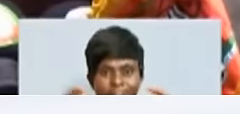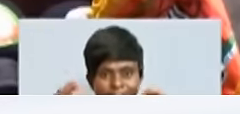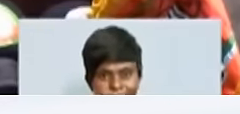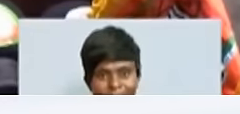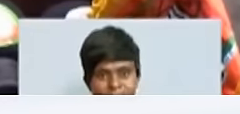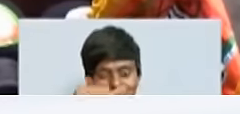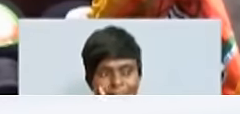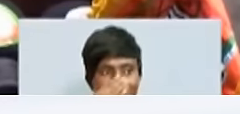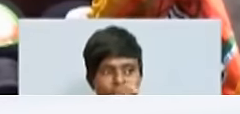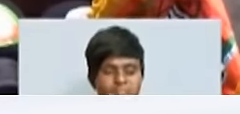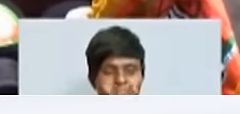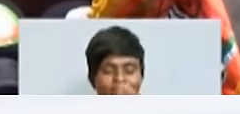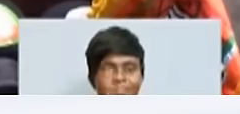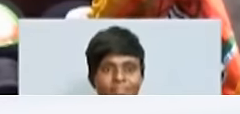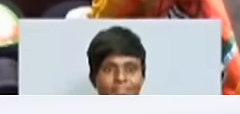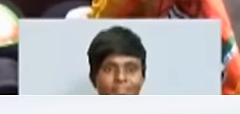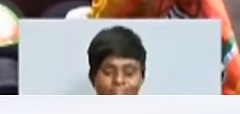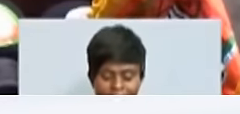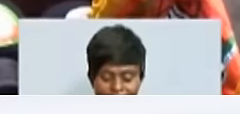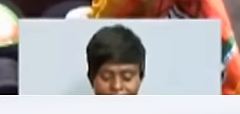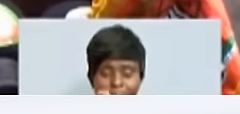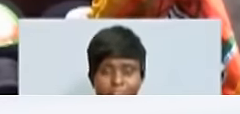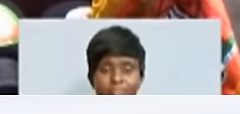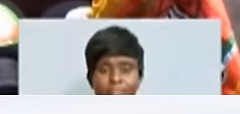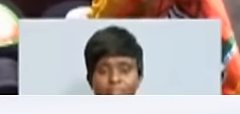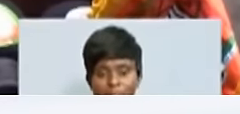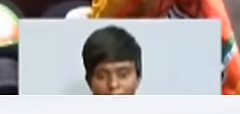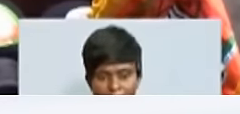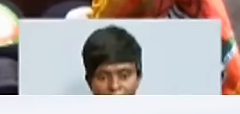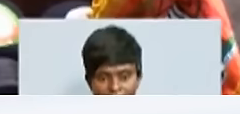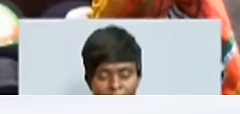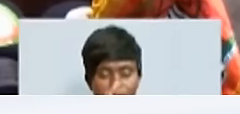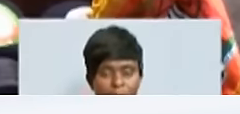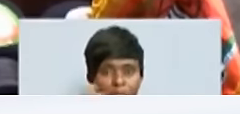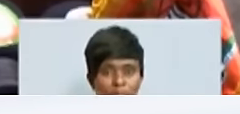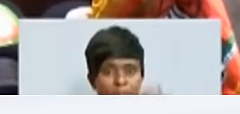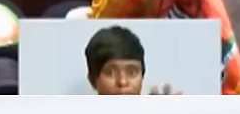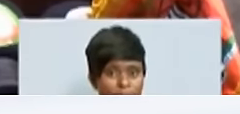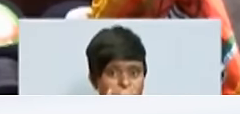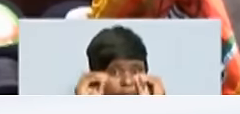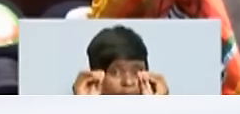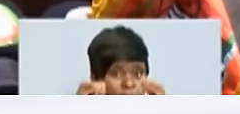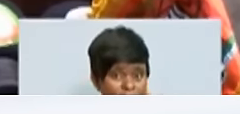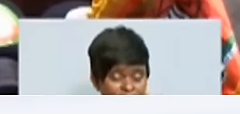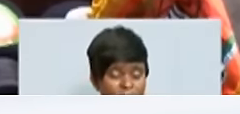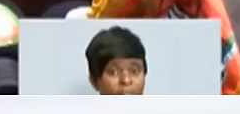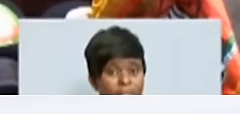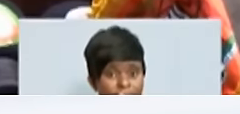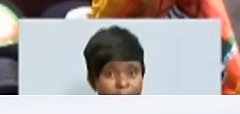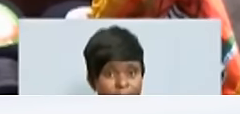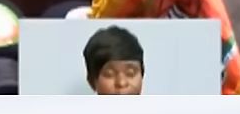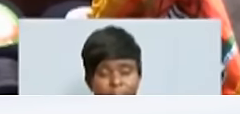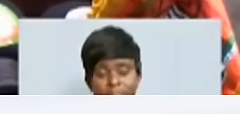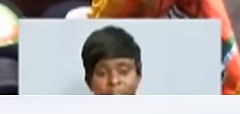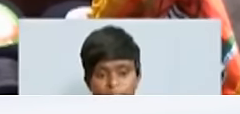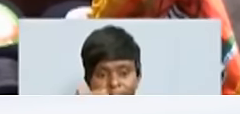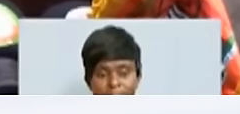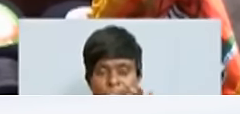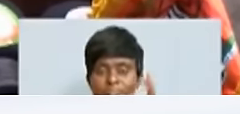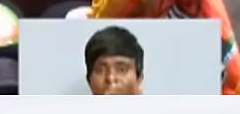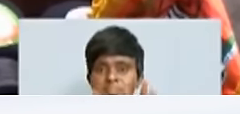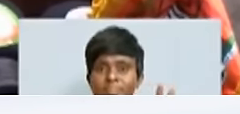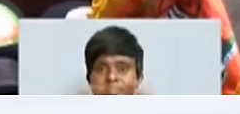as I said earlier on, are being built. We therefore urge all our newly recruited teachers, this is extremely